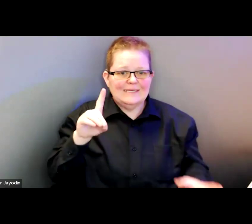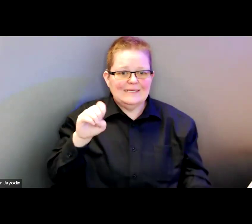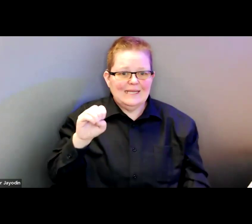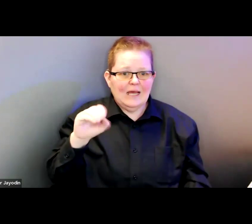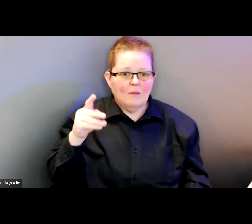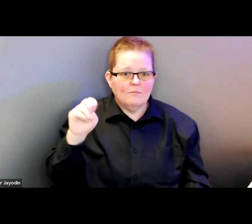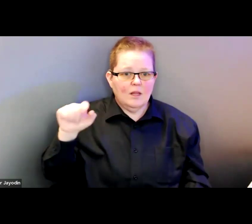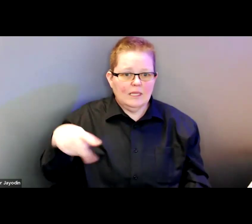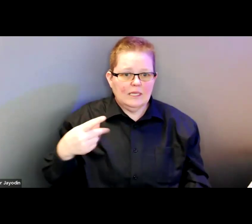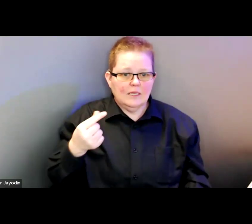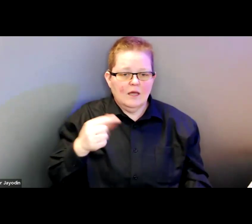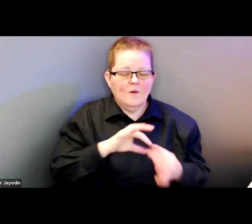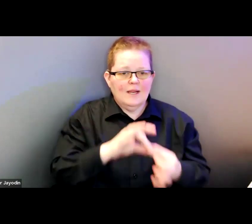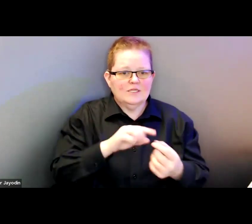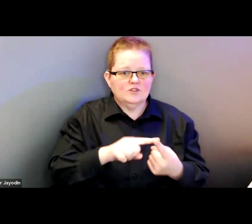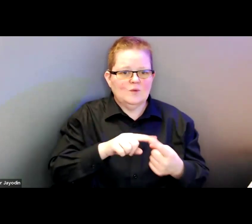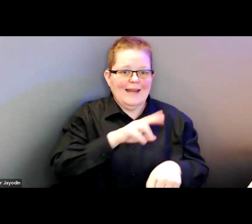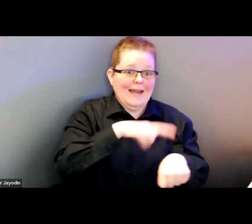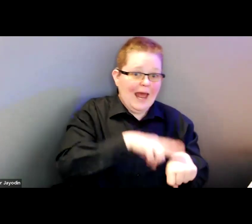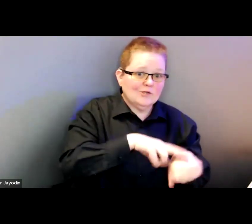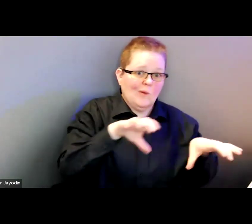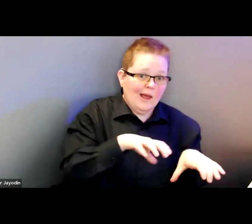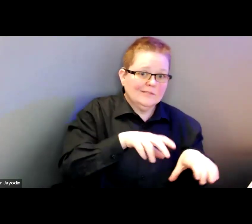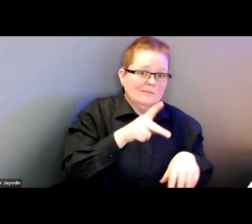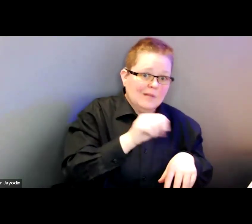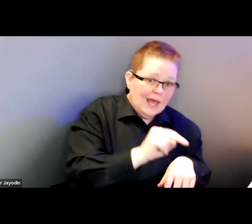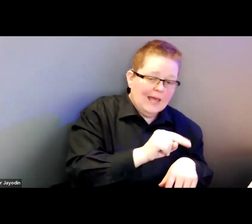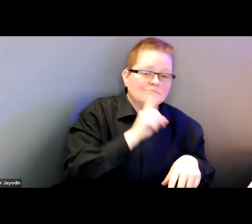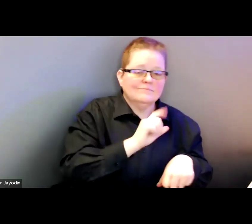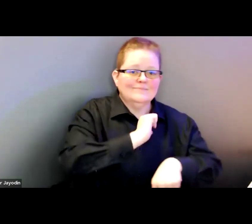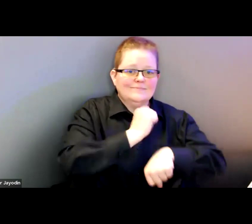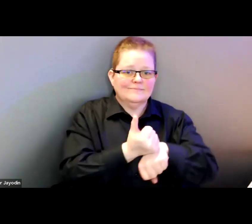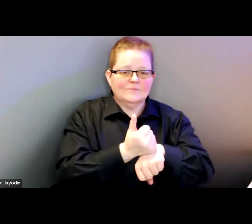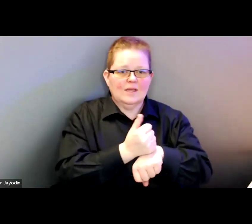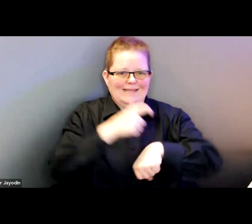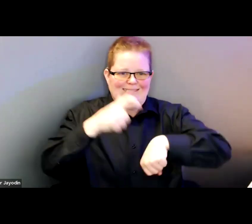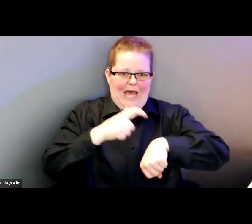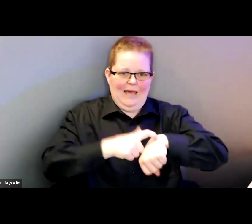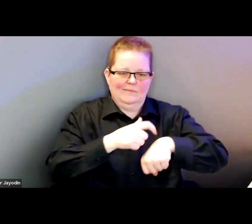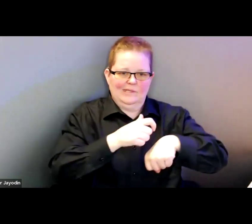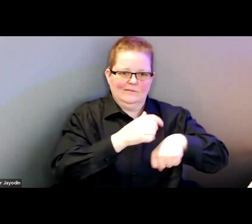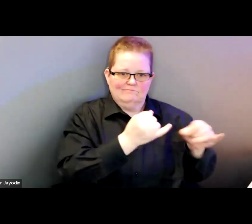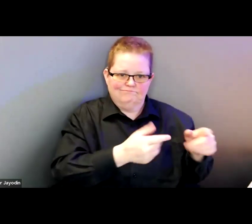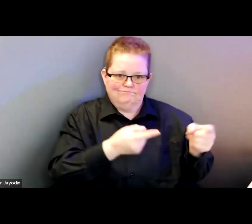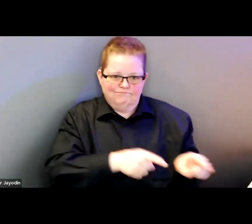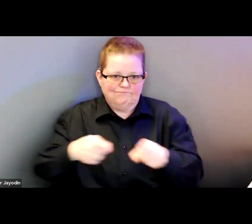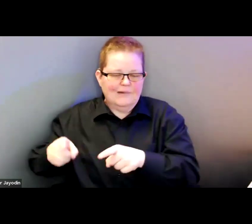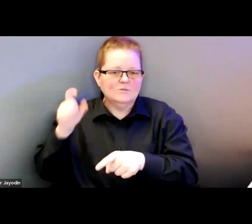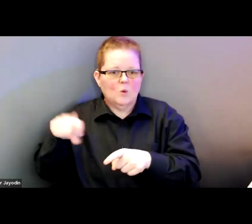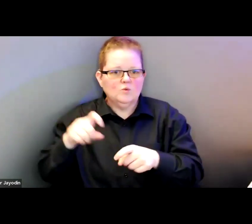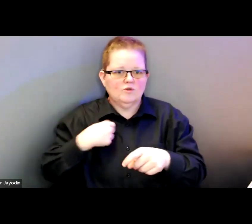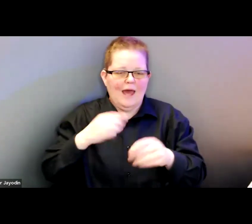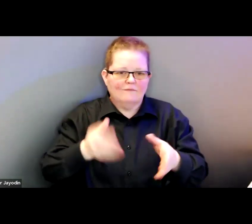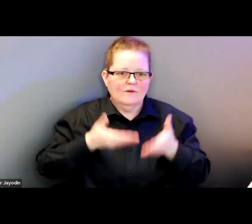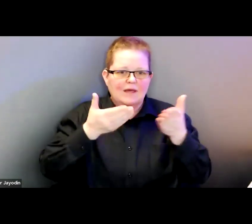a national action plan, given that the timing of when the national action plan is supposed to come out and the